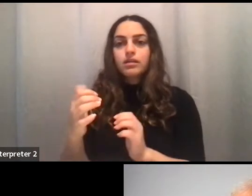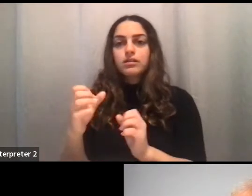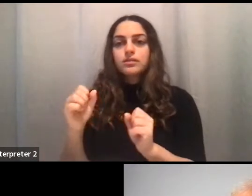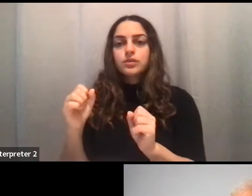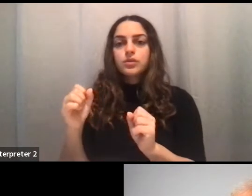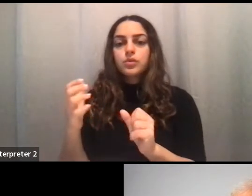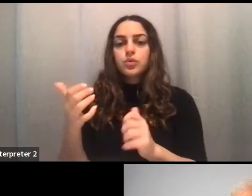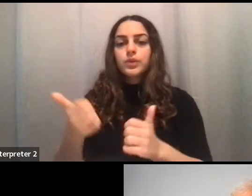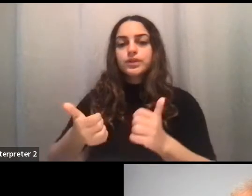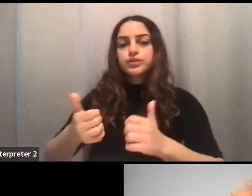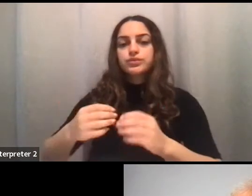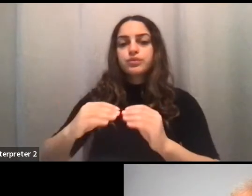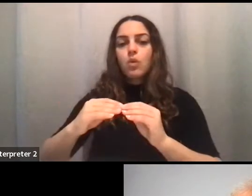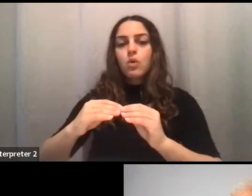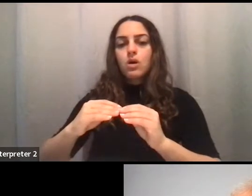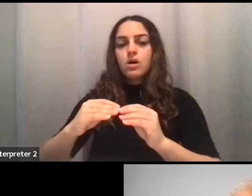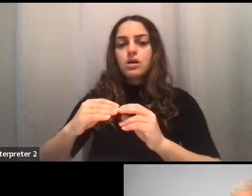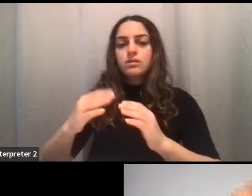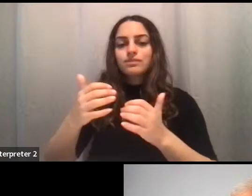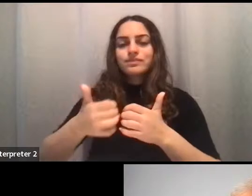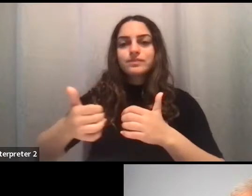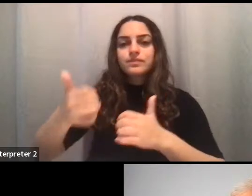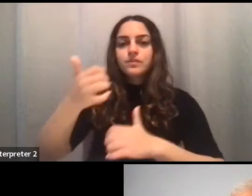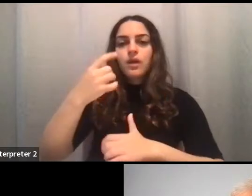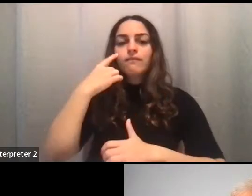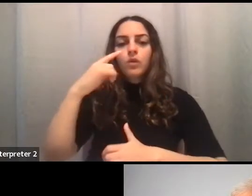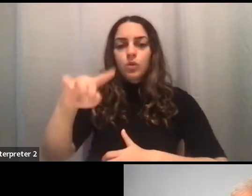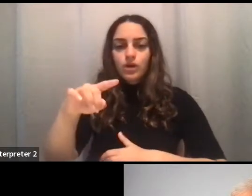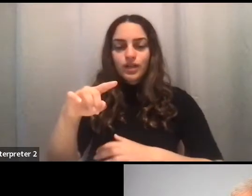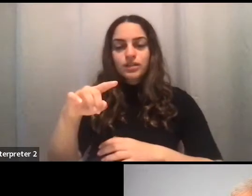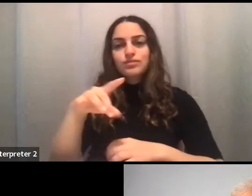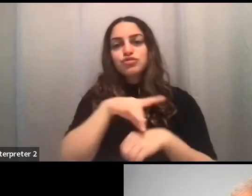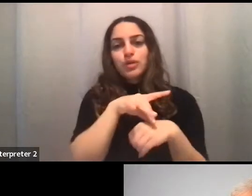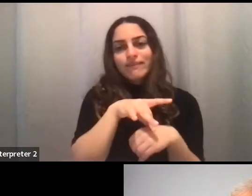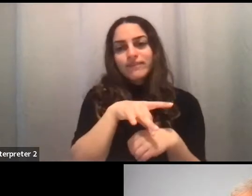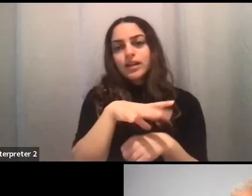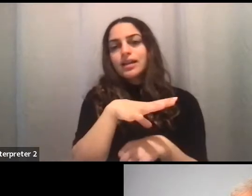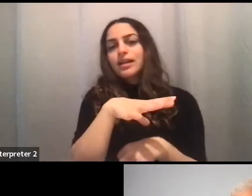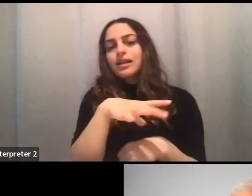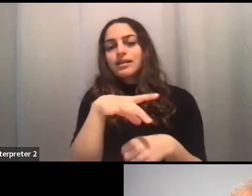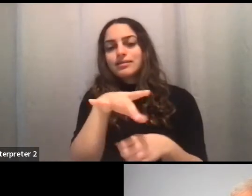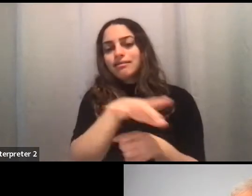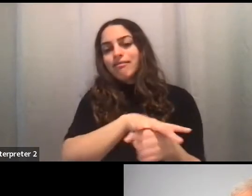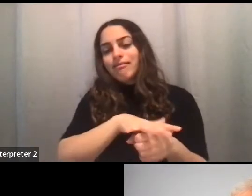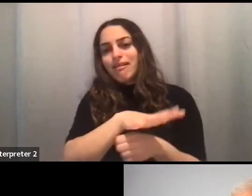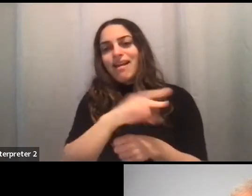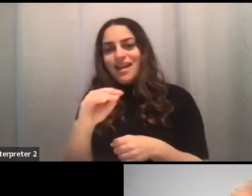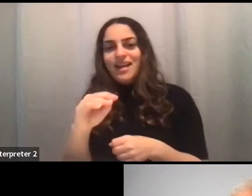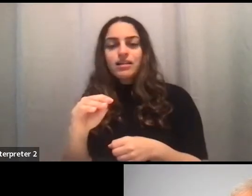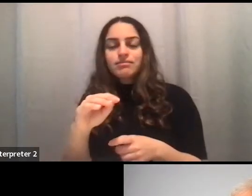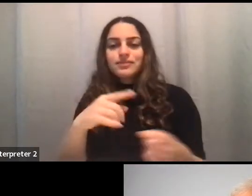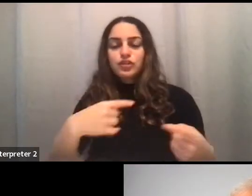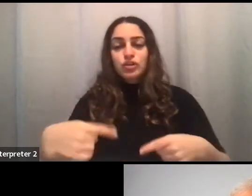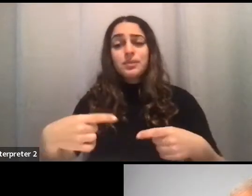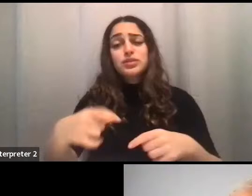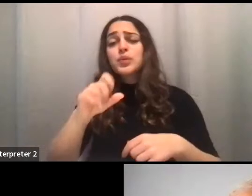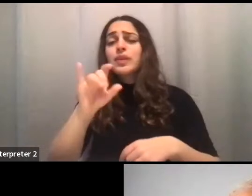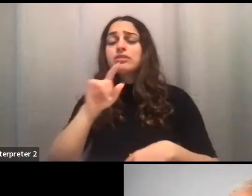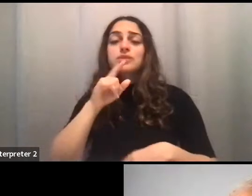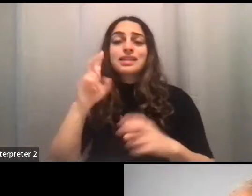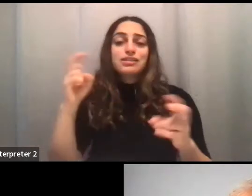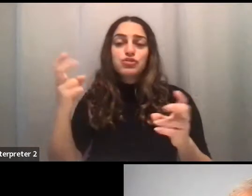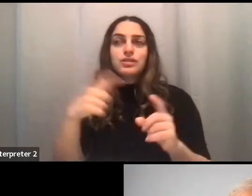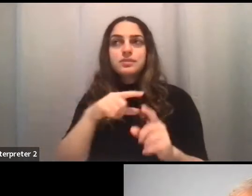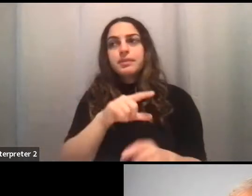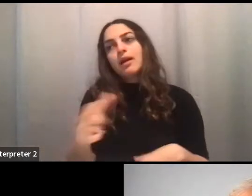more geographically uh collective bargaining agreement so um this is an issue that has ping-pong back and forth between administrations